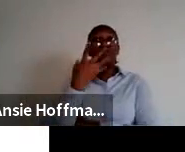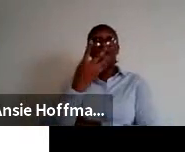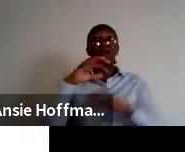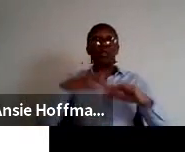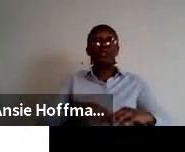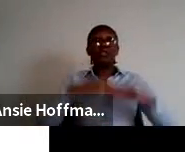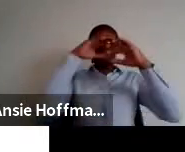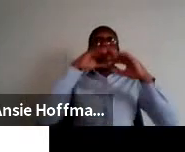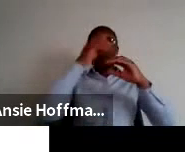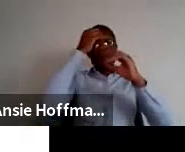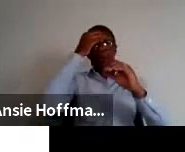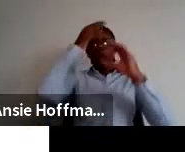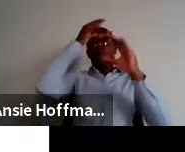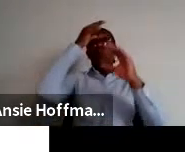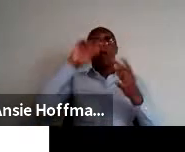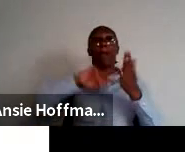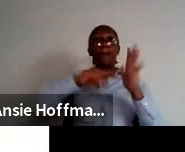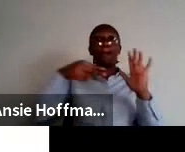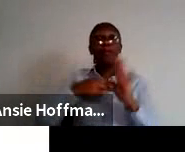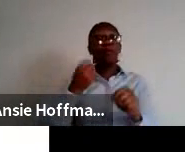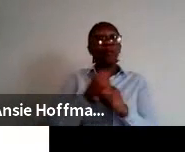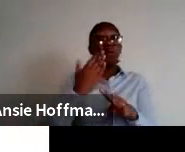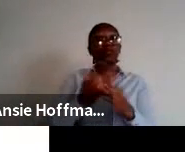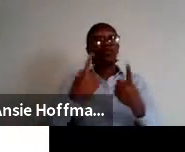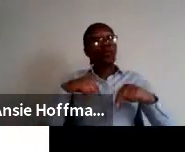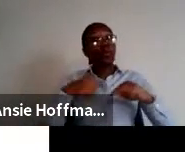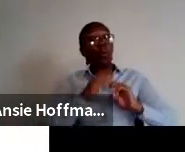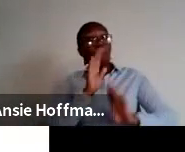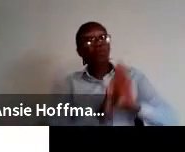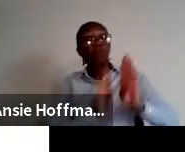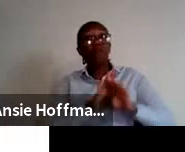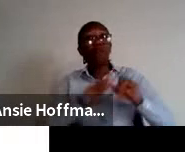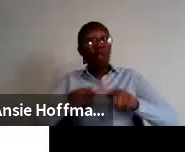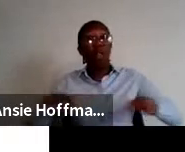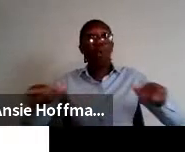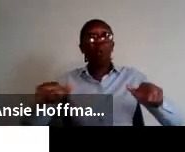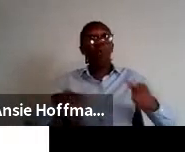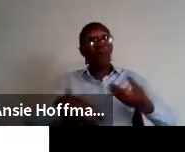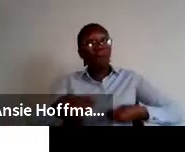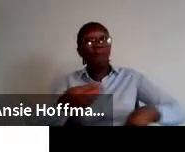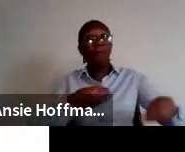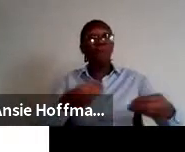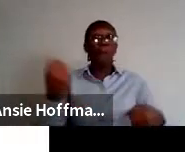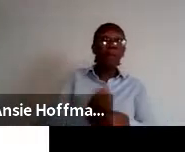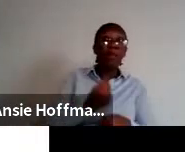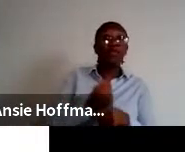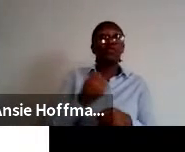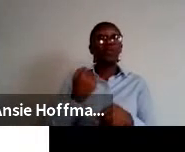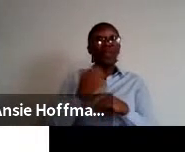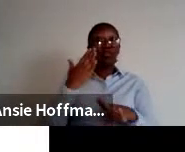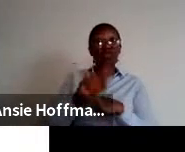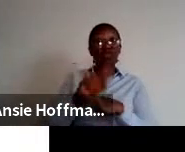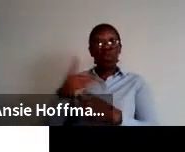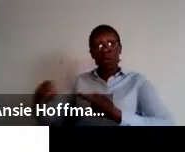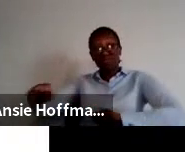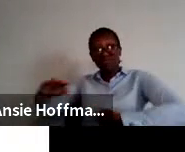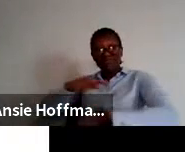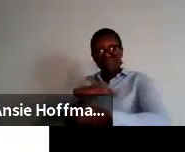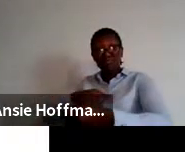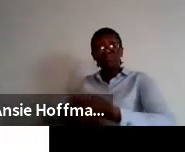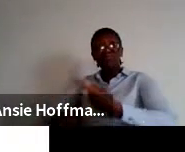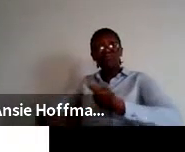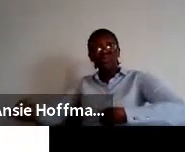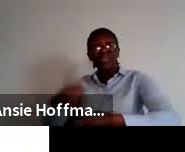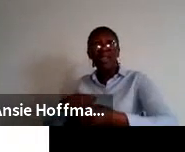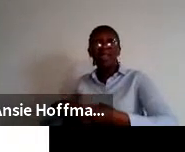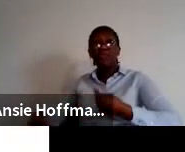at improving local manufacturing, making sure that the smuggling and other contraventions